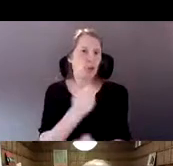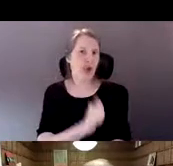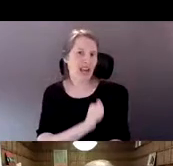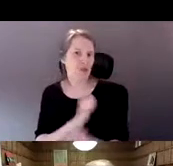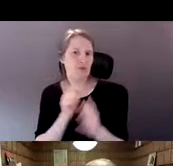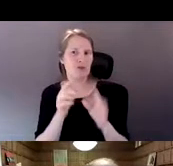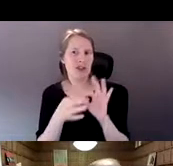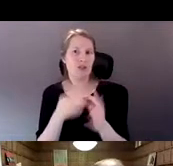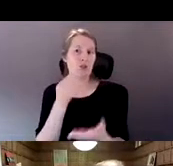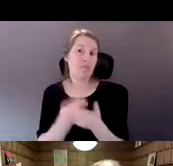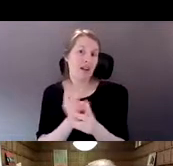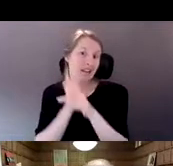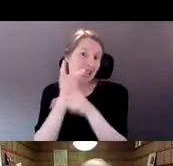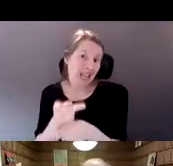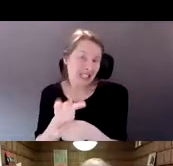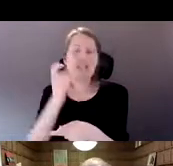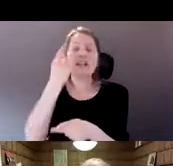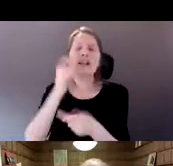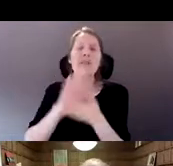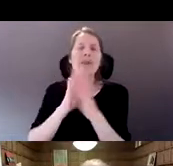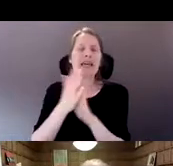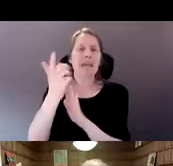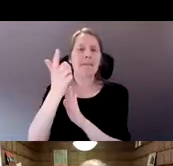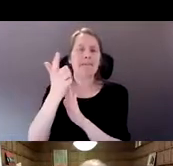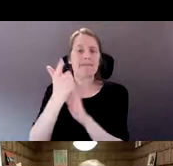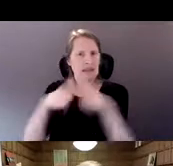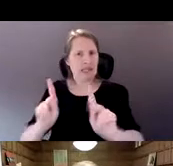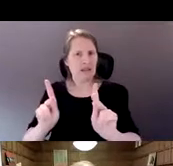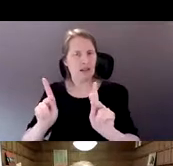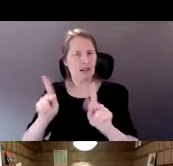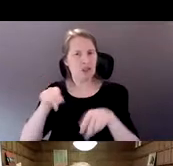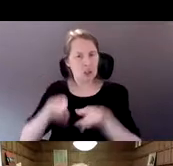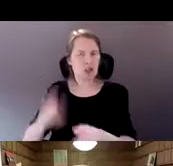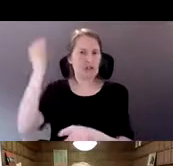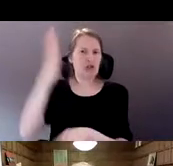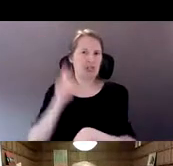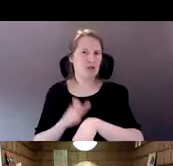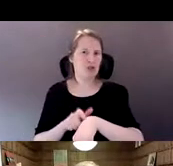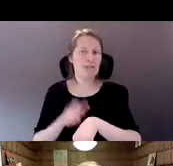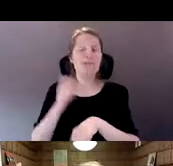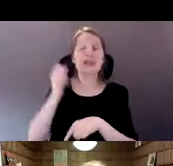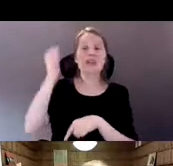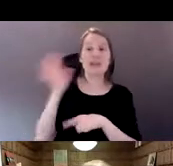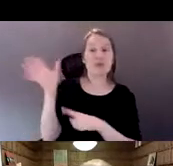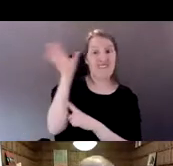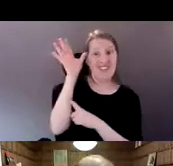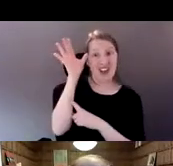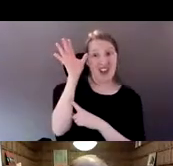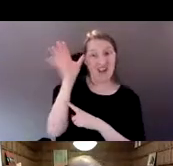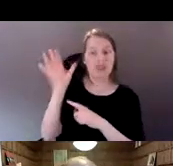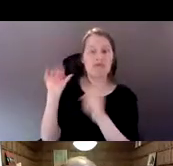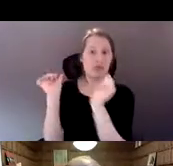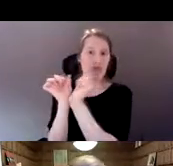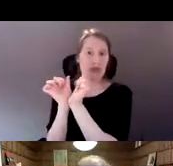moneylending. Moneylending was made legal in Shakespeare's day. Shakespeare's father went to jail for lending money